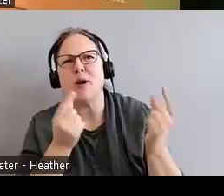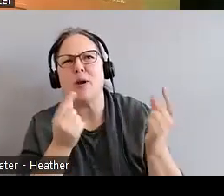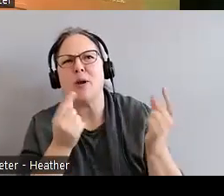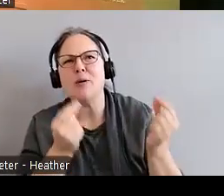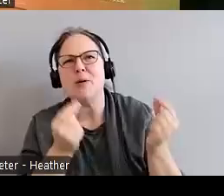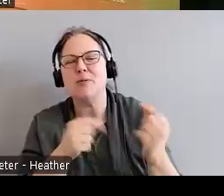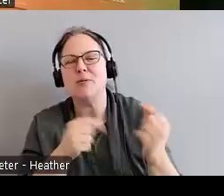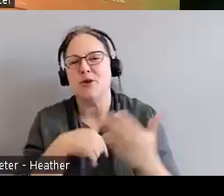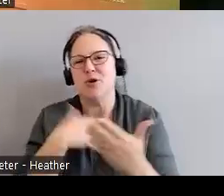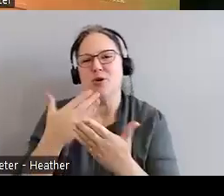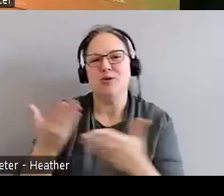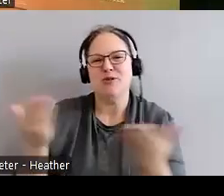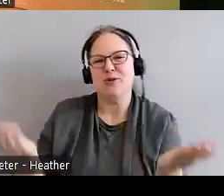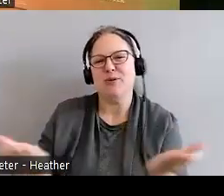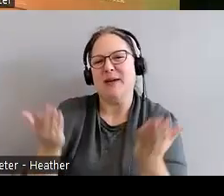chair.